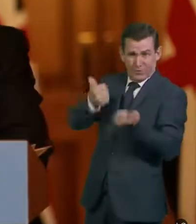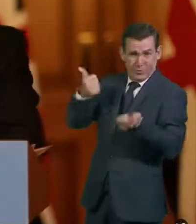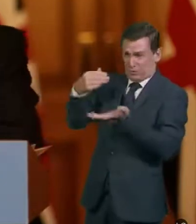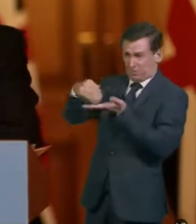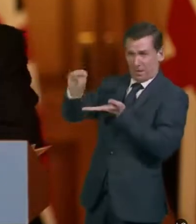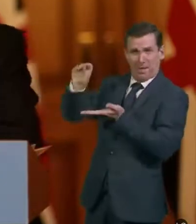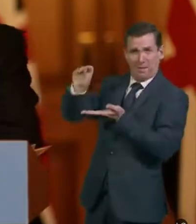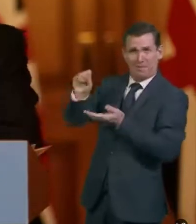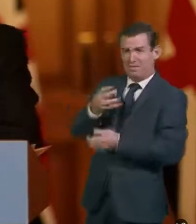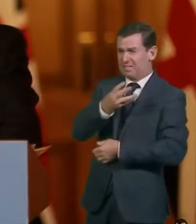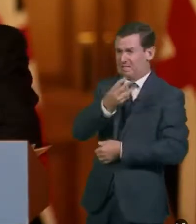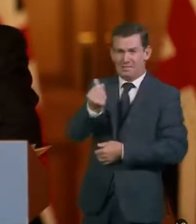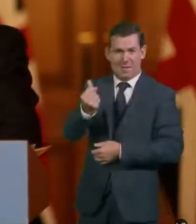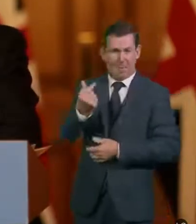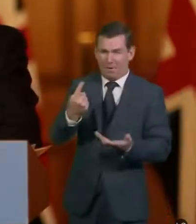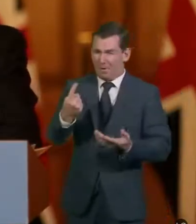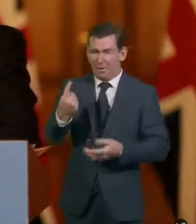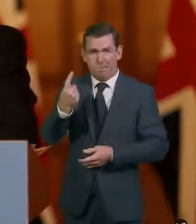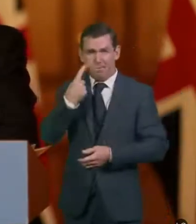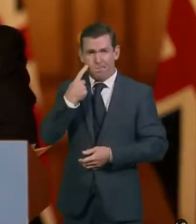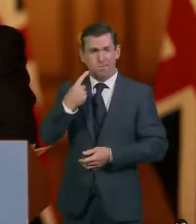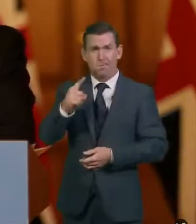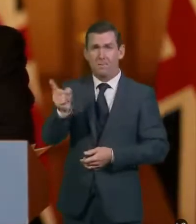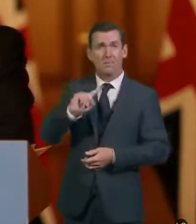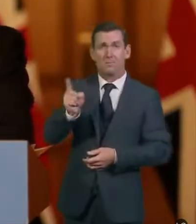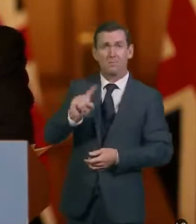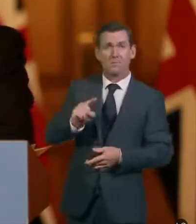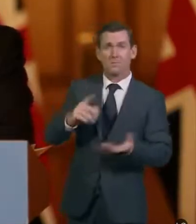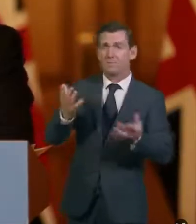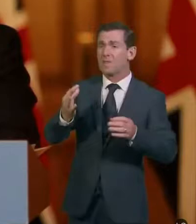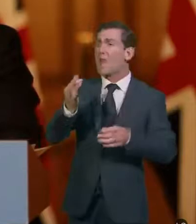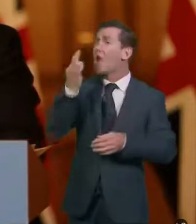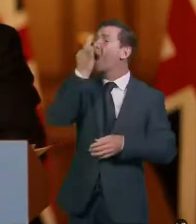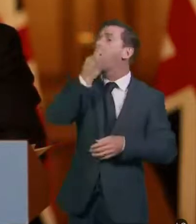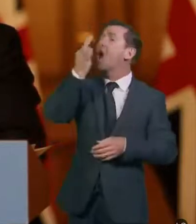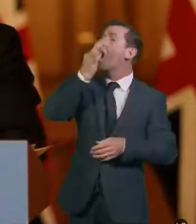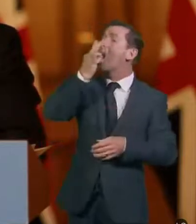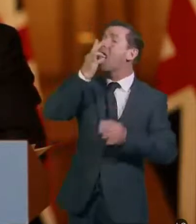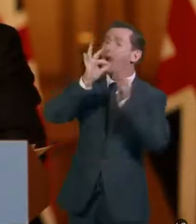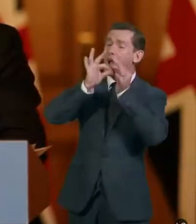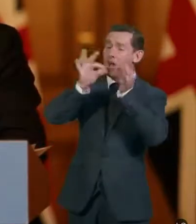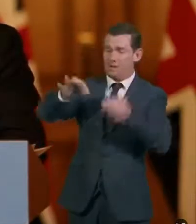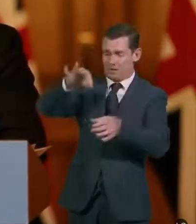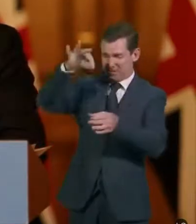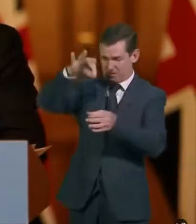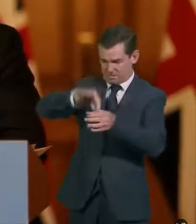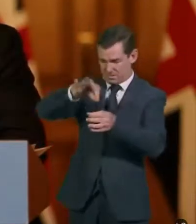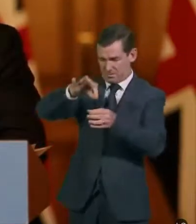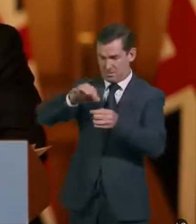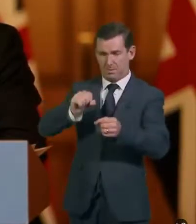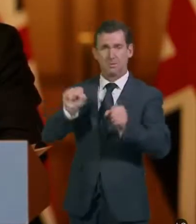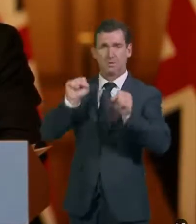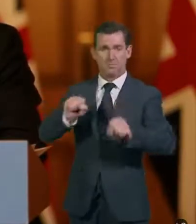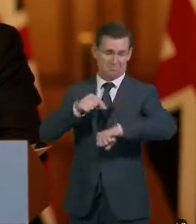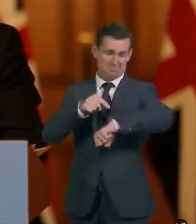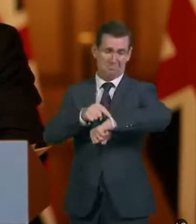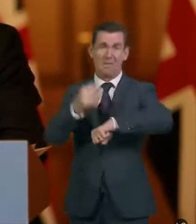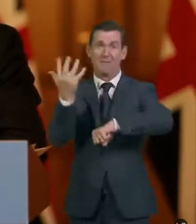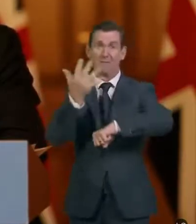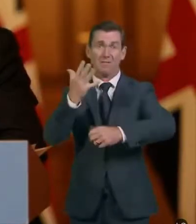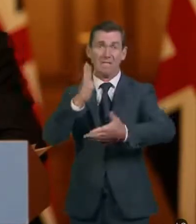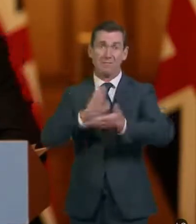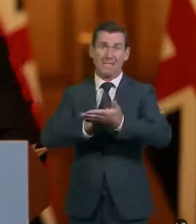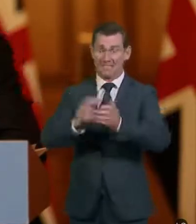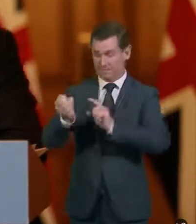the swab inside your mouth and can give a result as quickly as in 15 minutes. Some of these